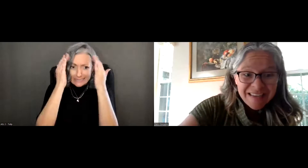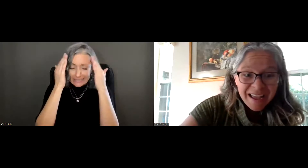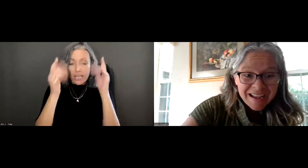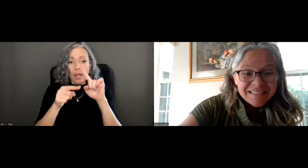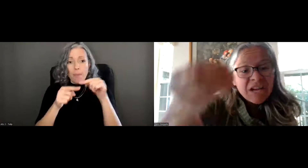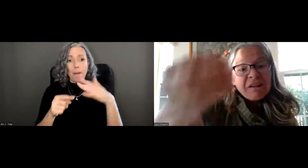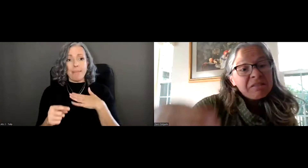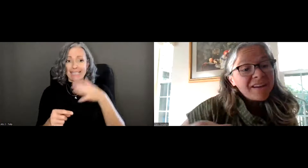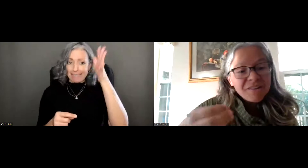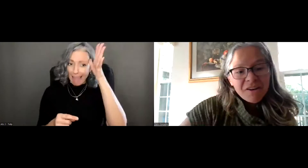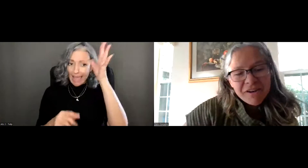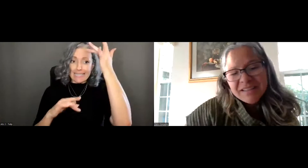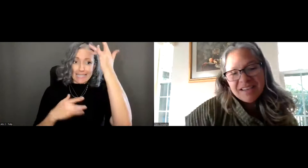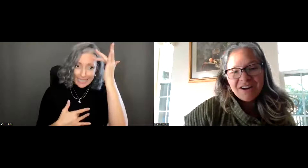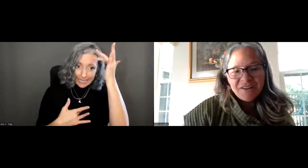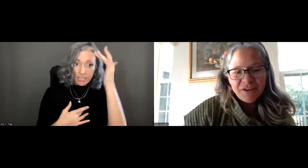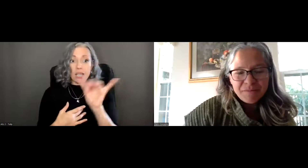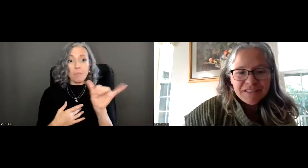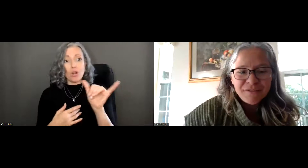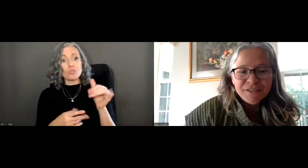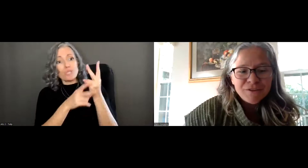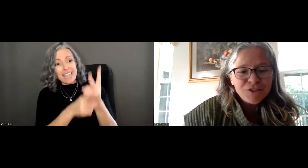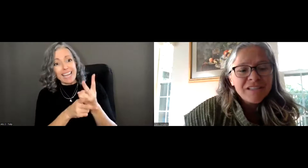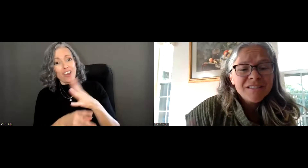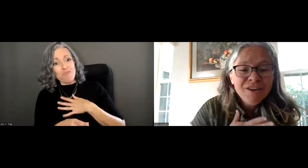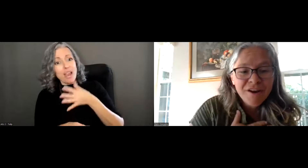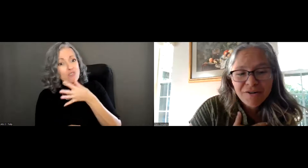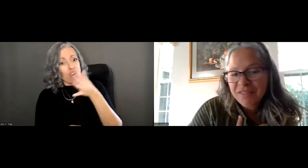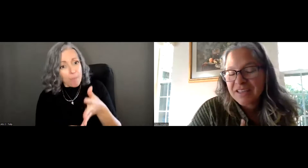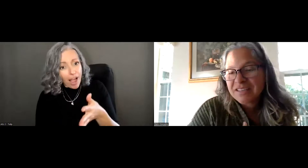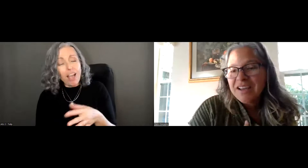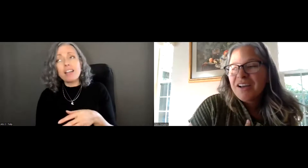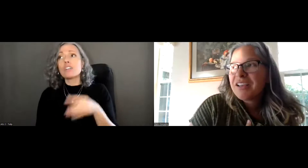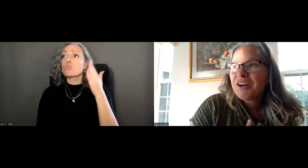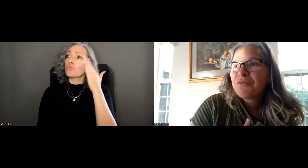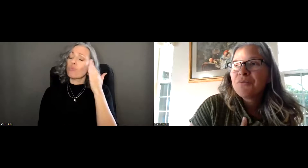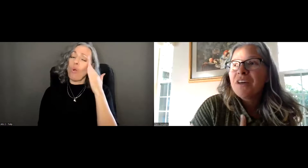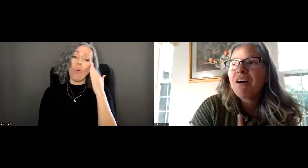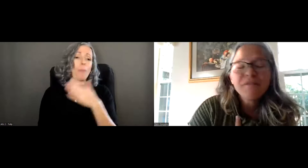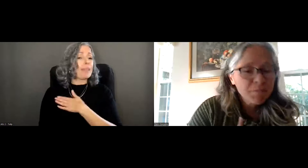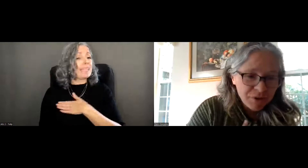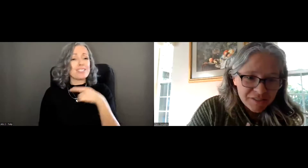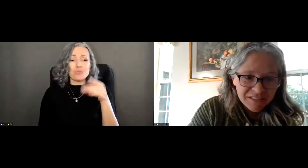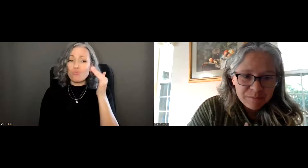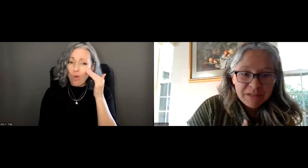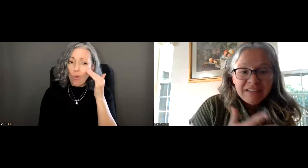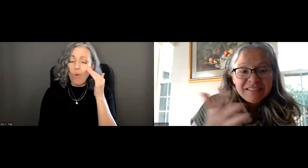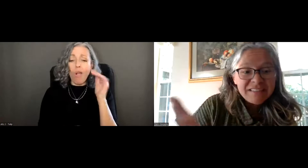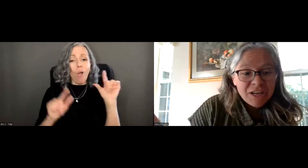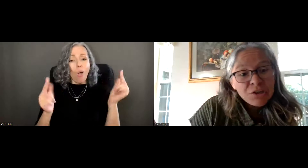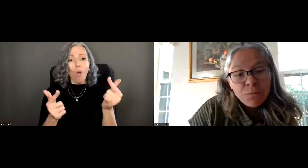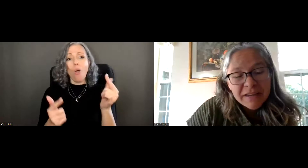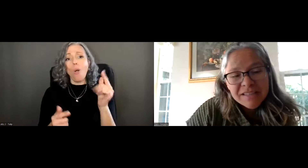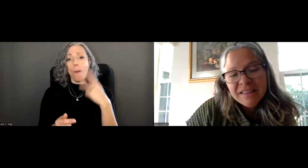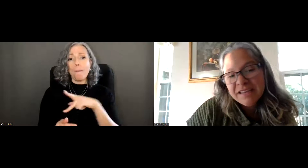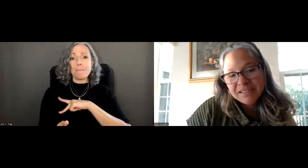that he has, let alone as a caregiver himself. So just know that, you know, all of the personal experiences